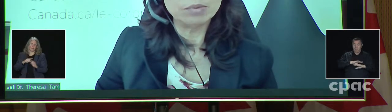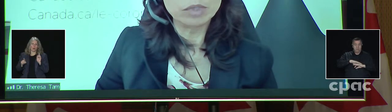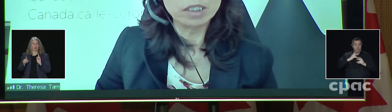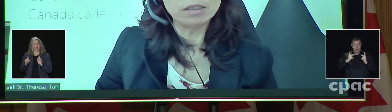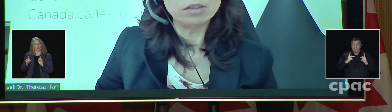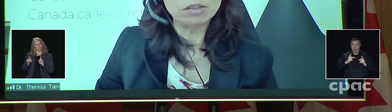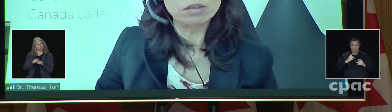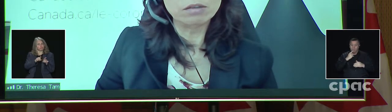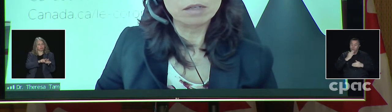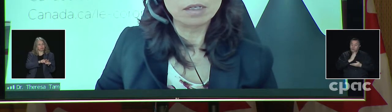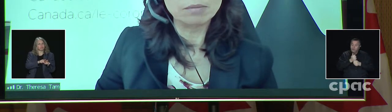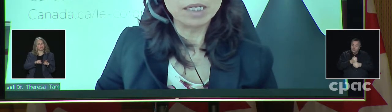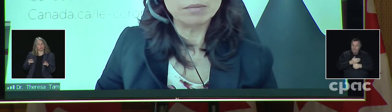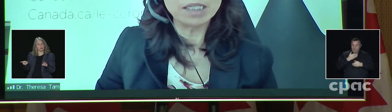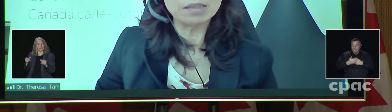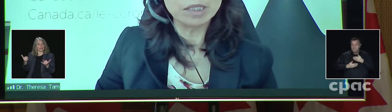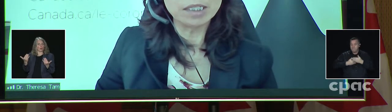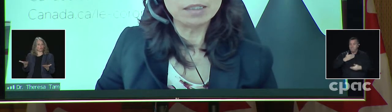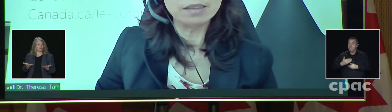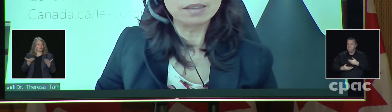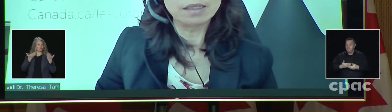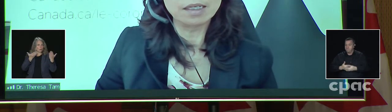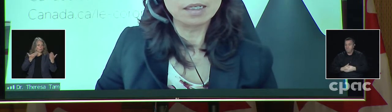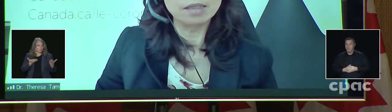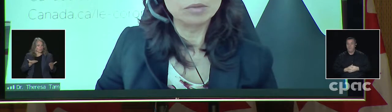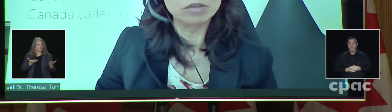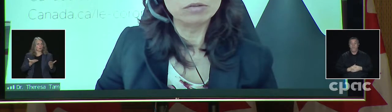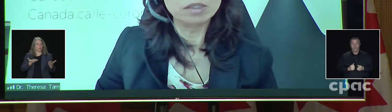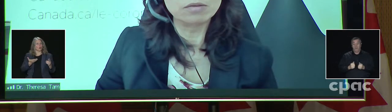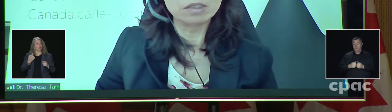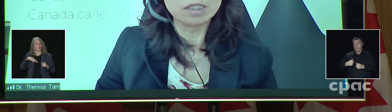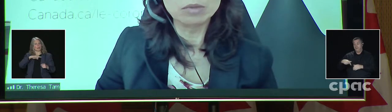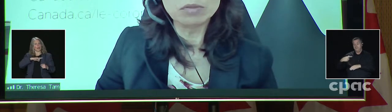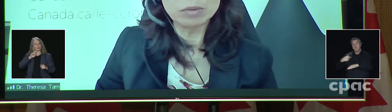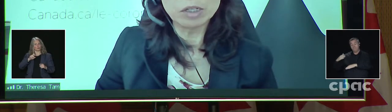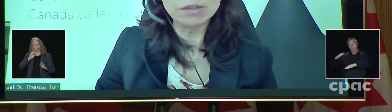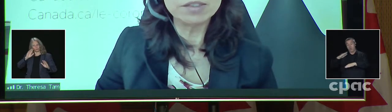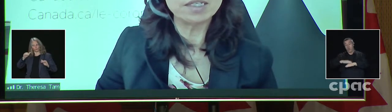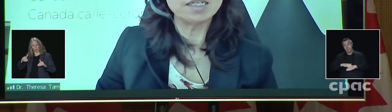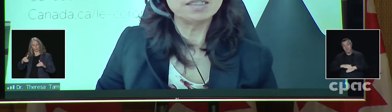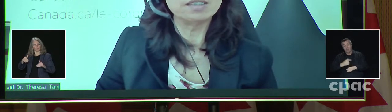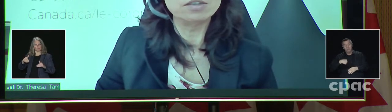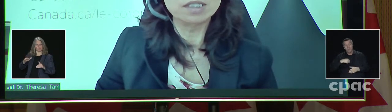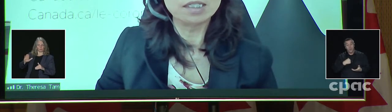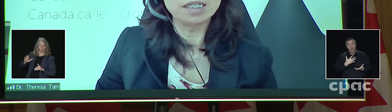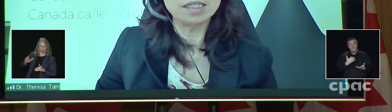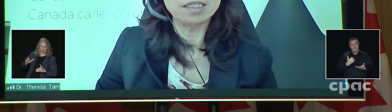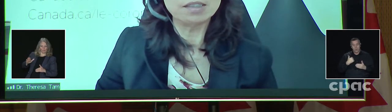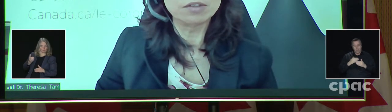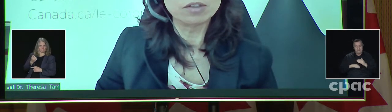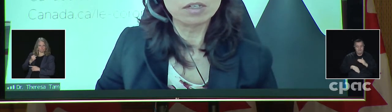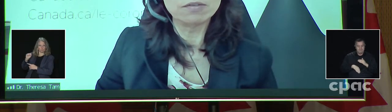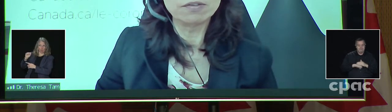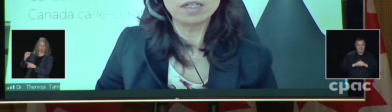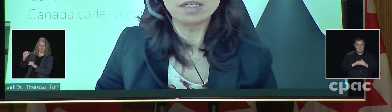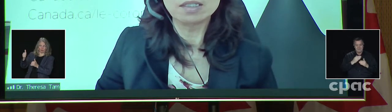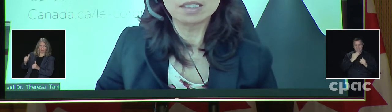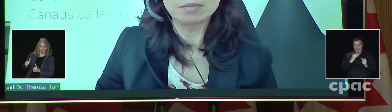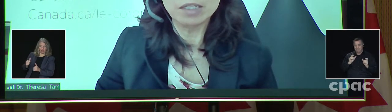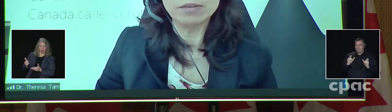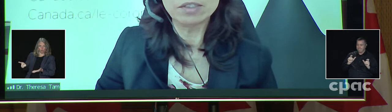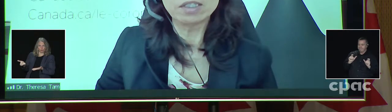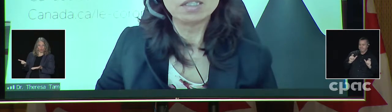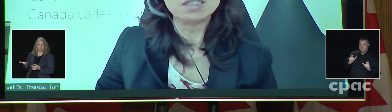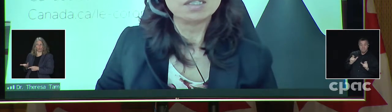at this point to maximize the immune response and using a interval of